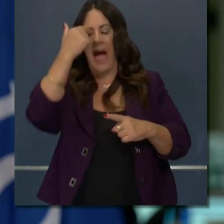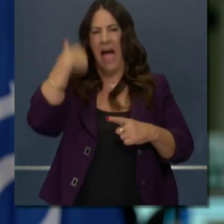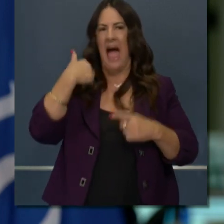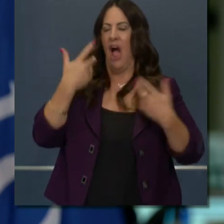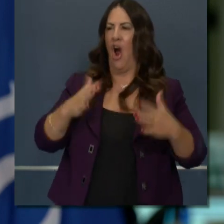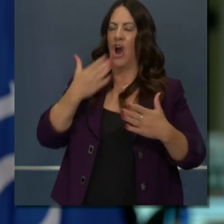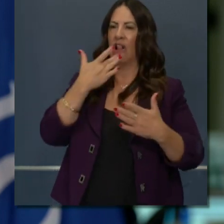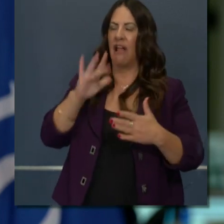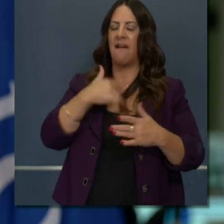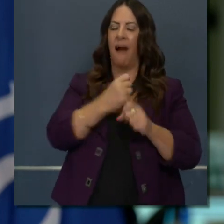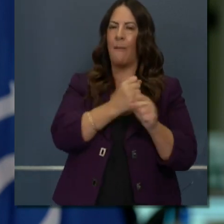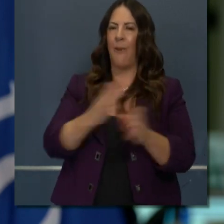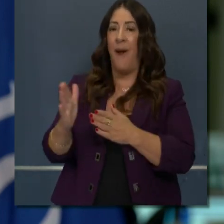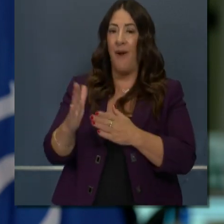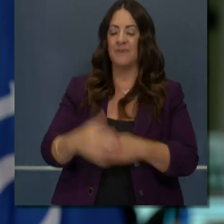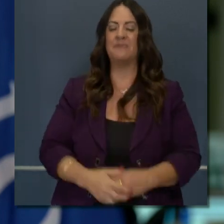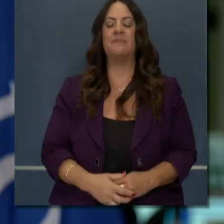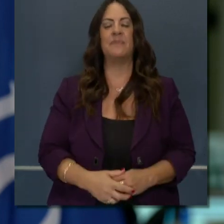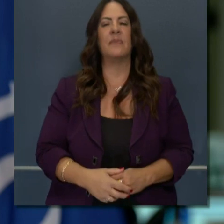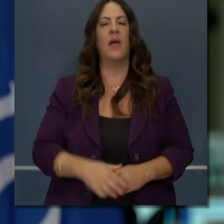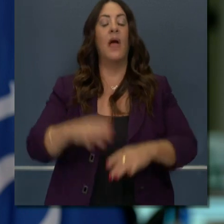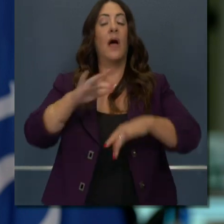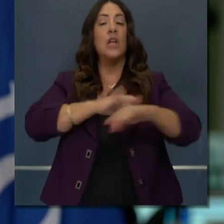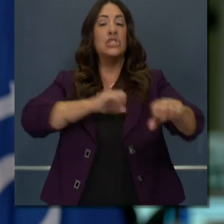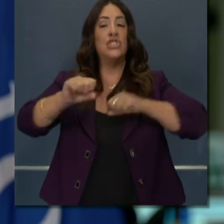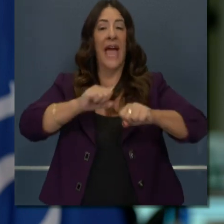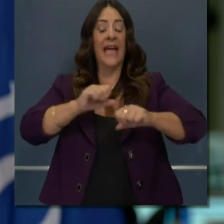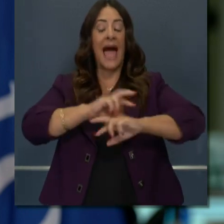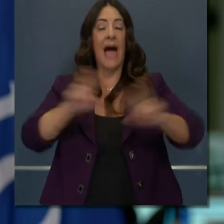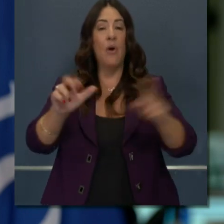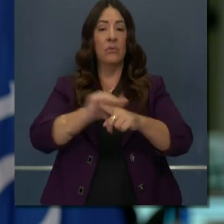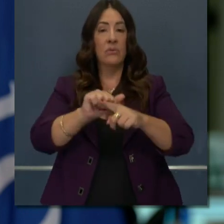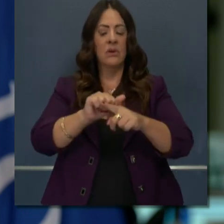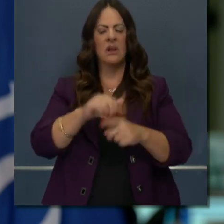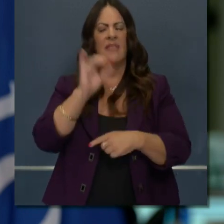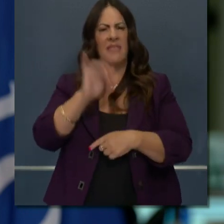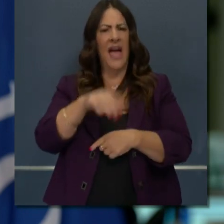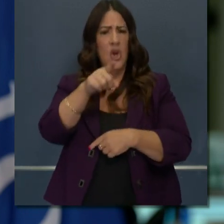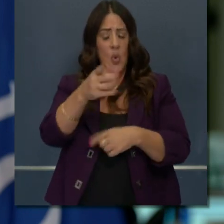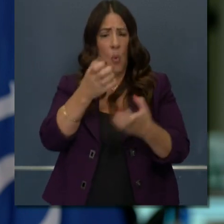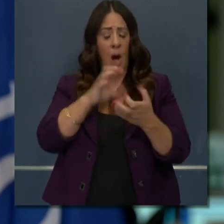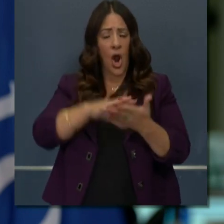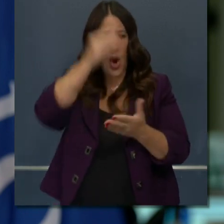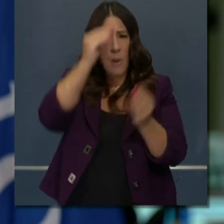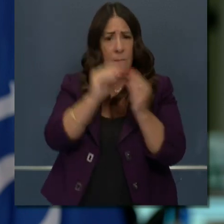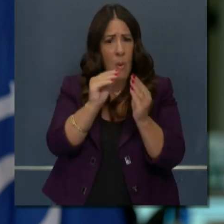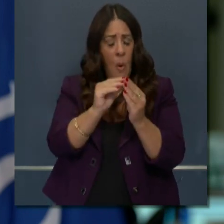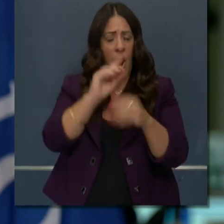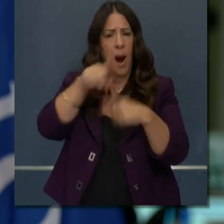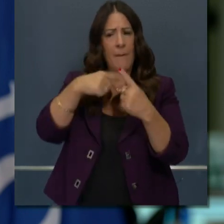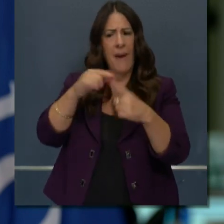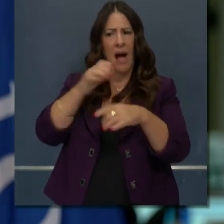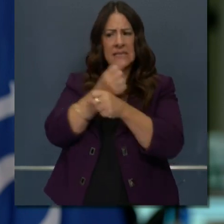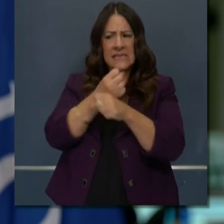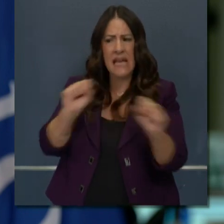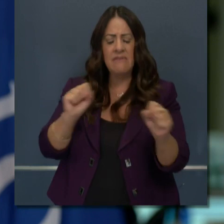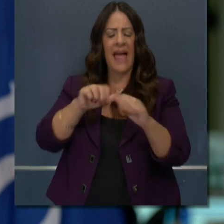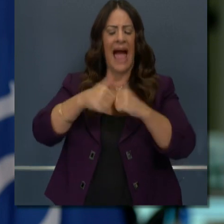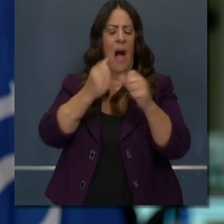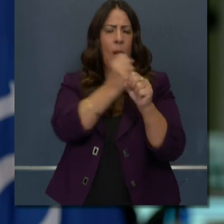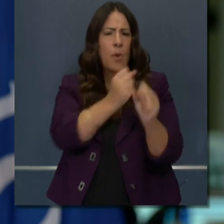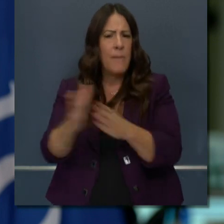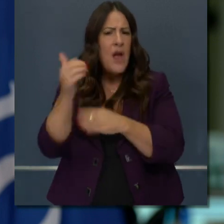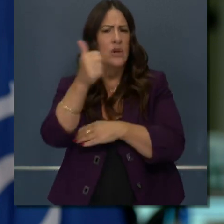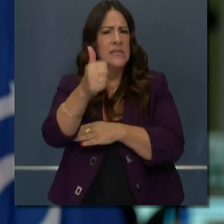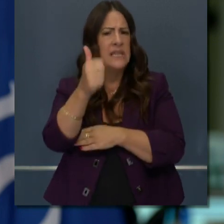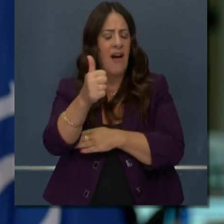occurs. The Shakeout is also an opportunity to learn about tools and resources that are available to you for earthquake safety and earthquake preparedness.